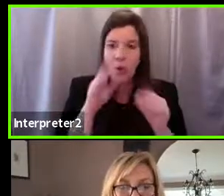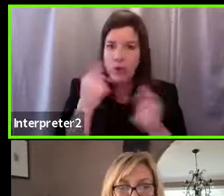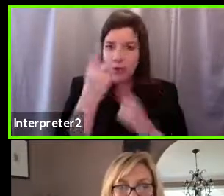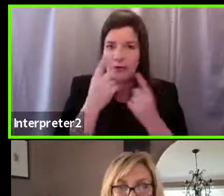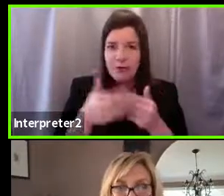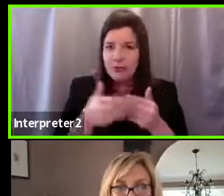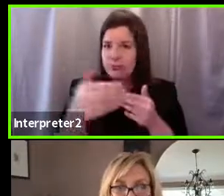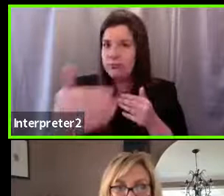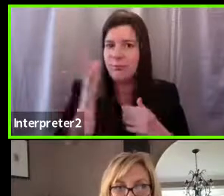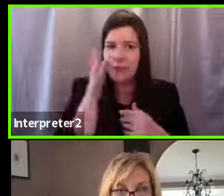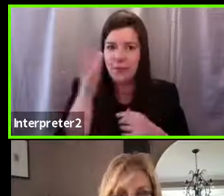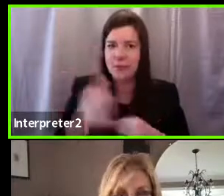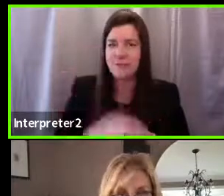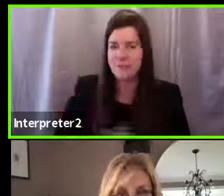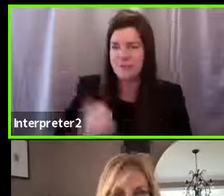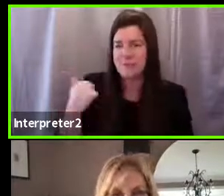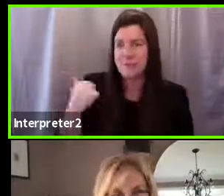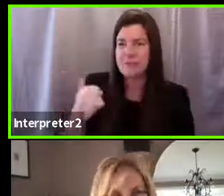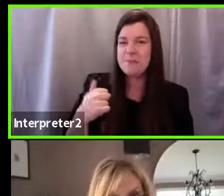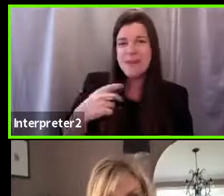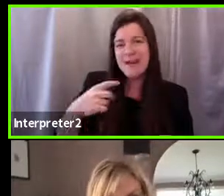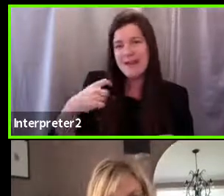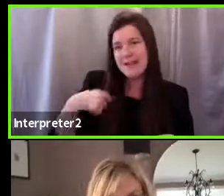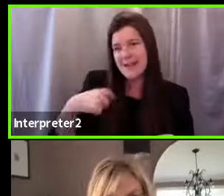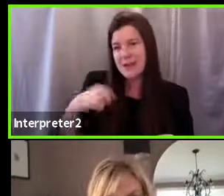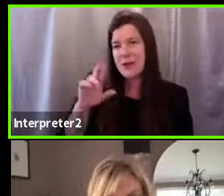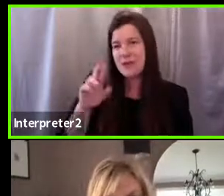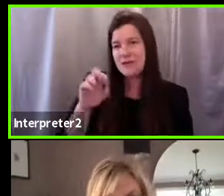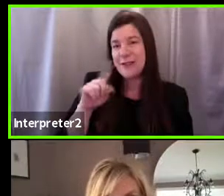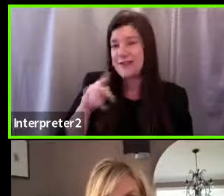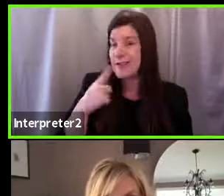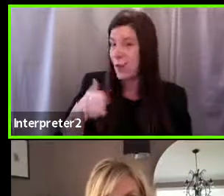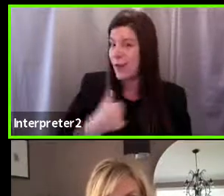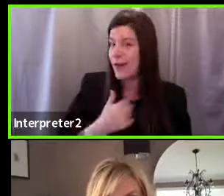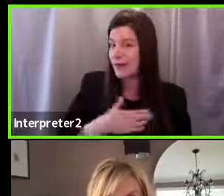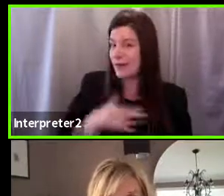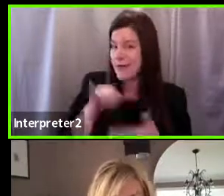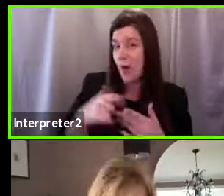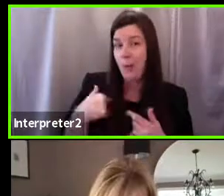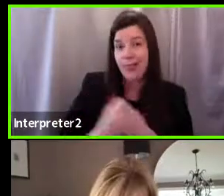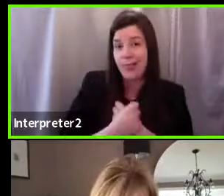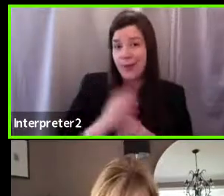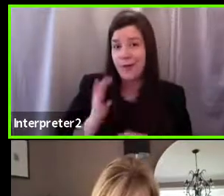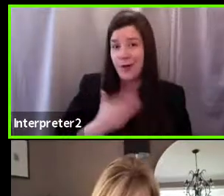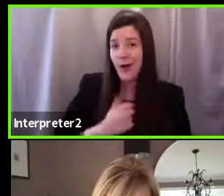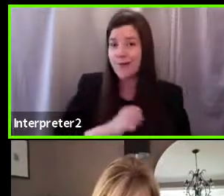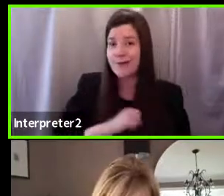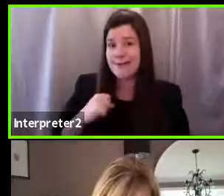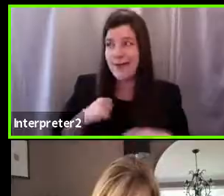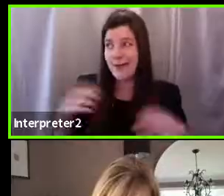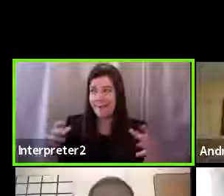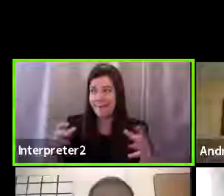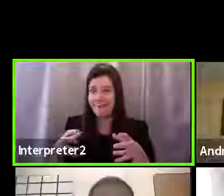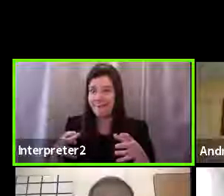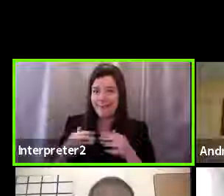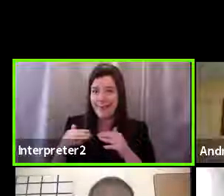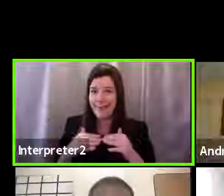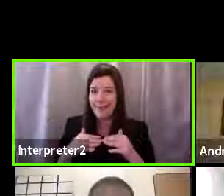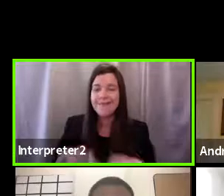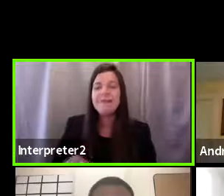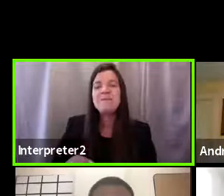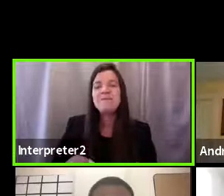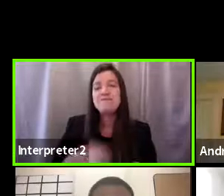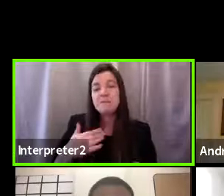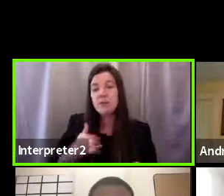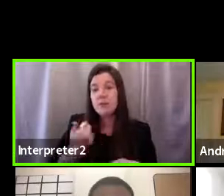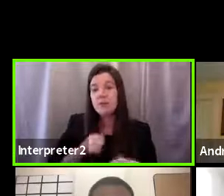we appreciate that. We do love our Senate colleagues. Are there any questions from either committee, subcommittee, for